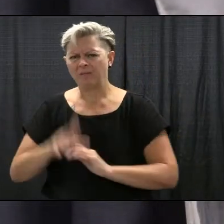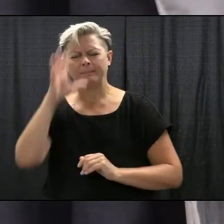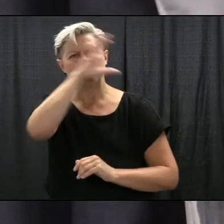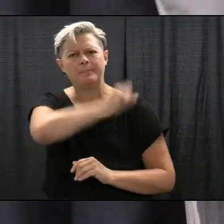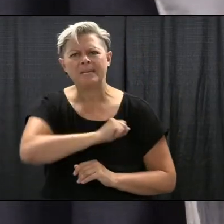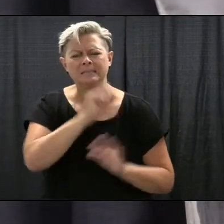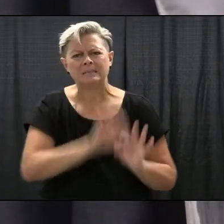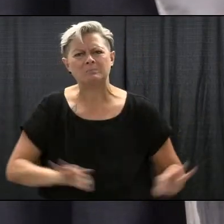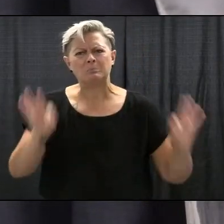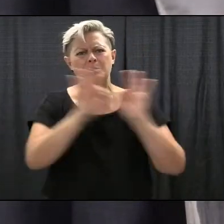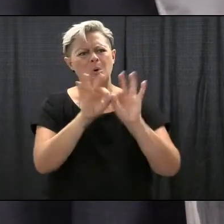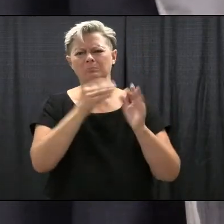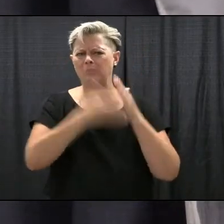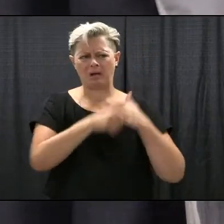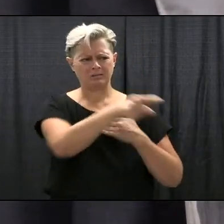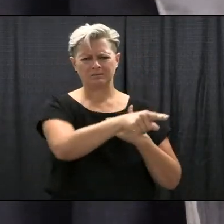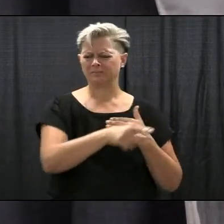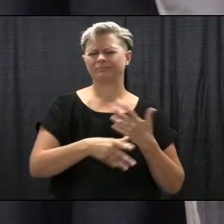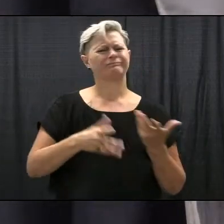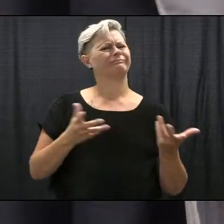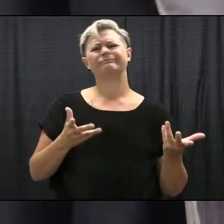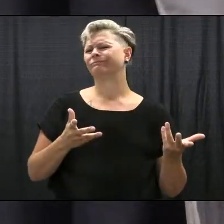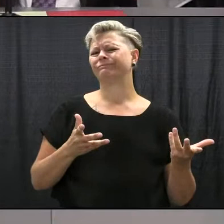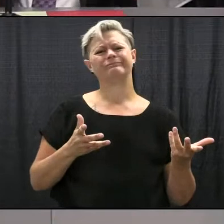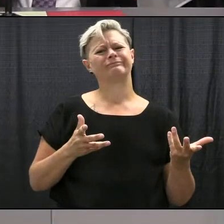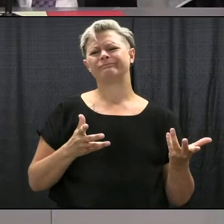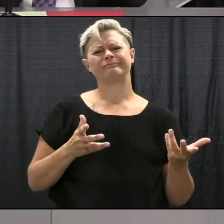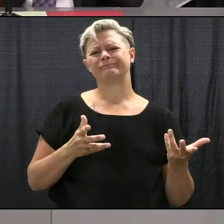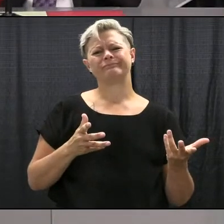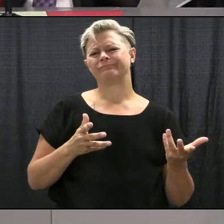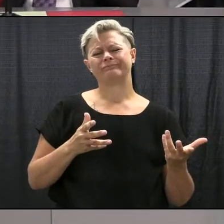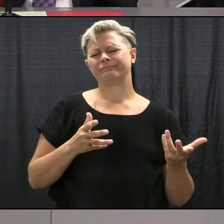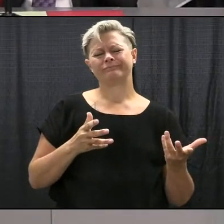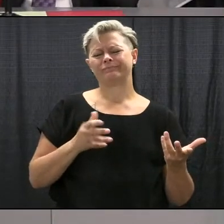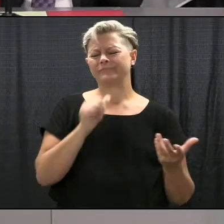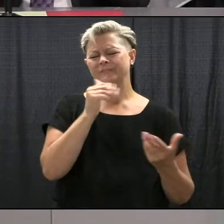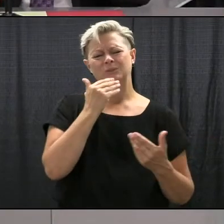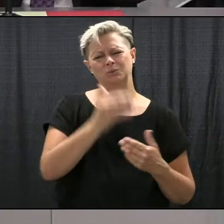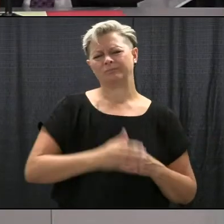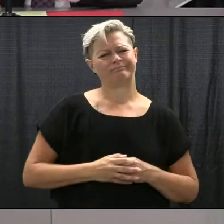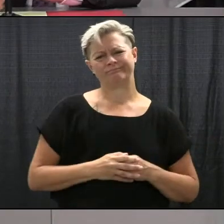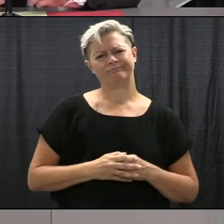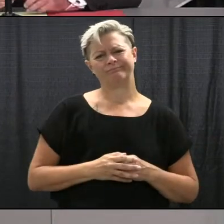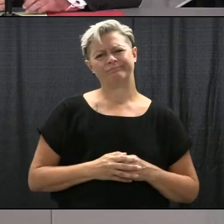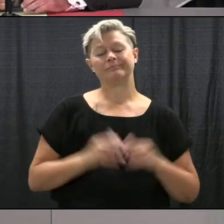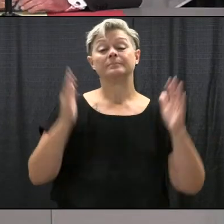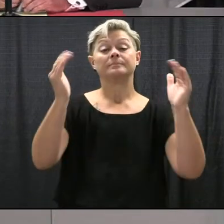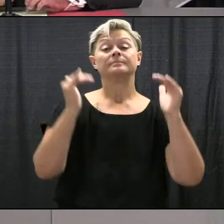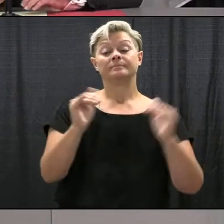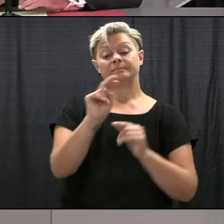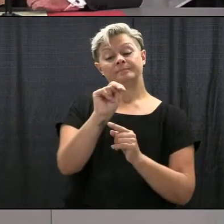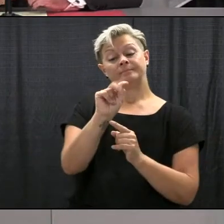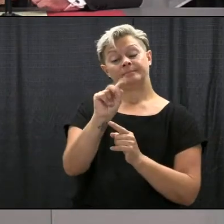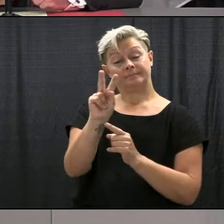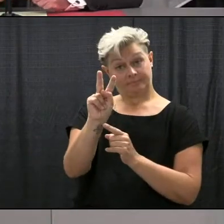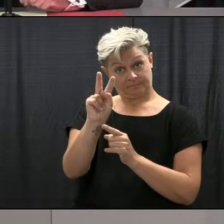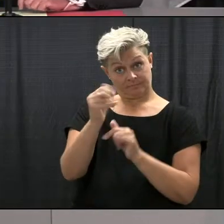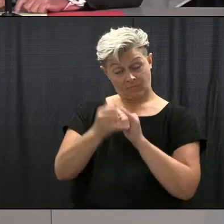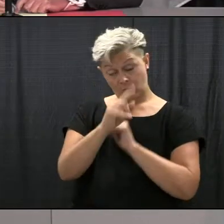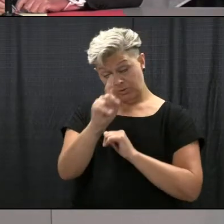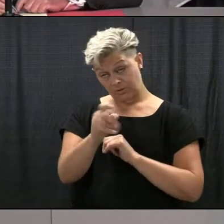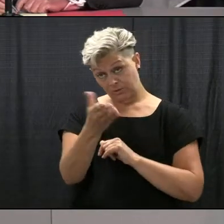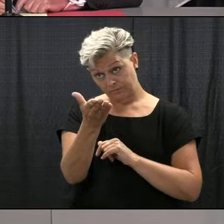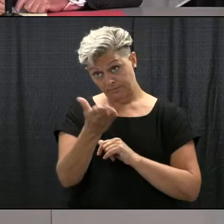again about their policies. Thank you. Ben Ben Cleary from NTV, do you have a final